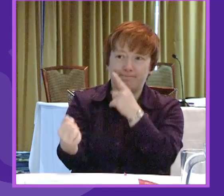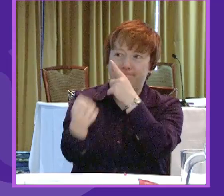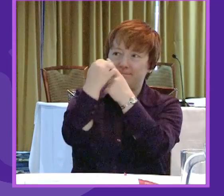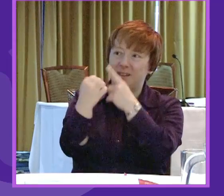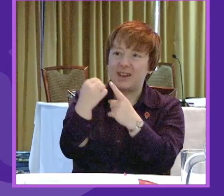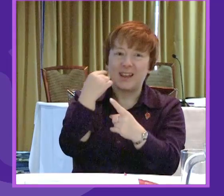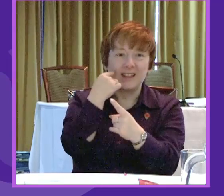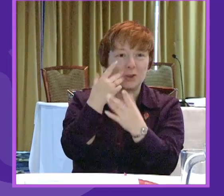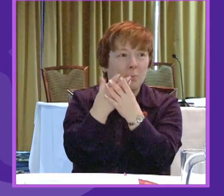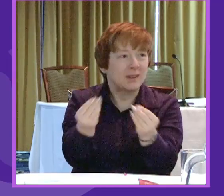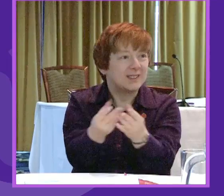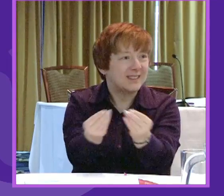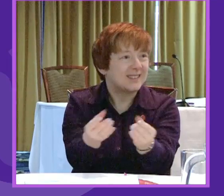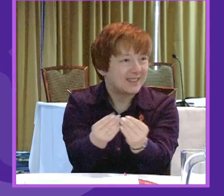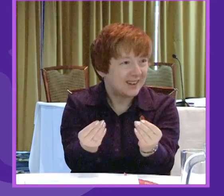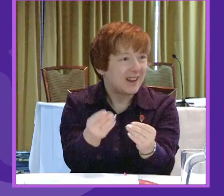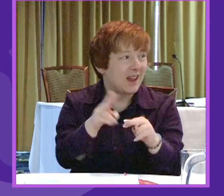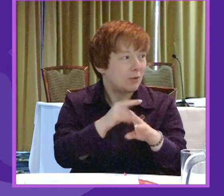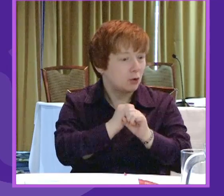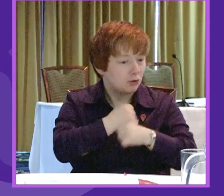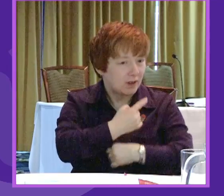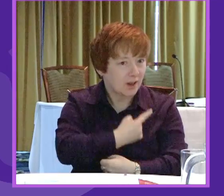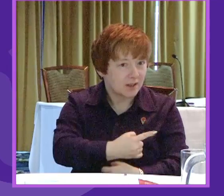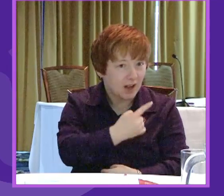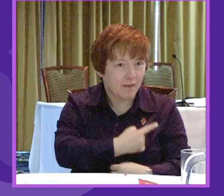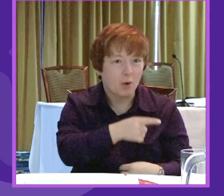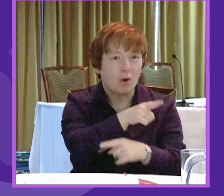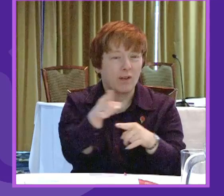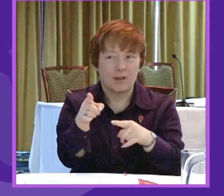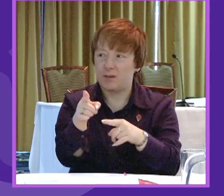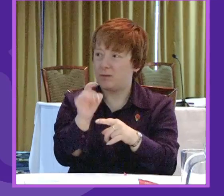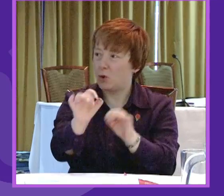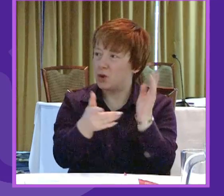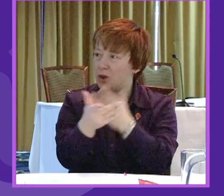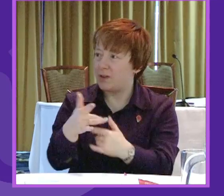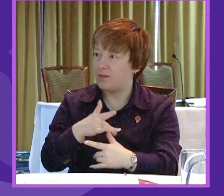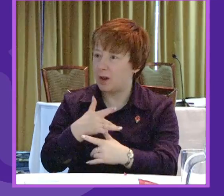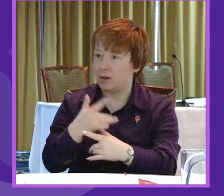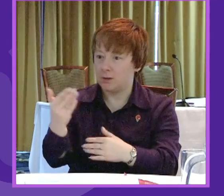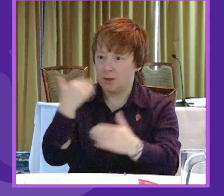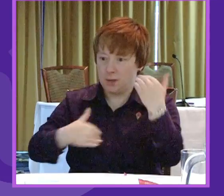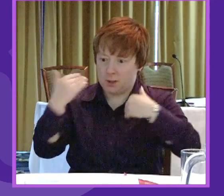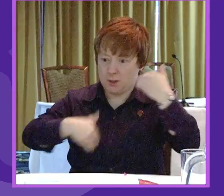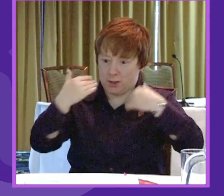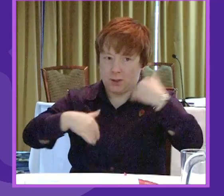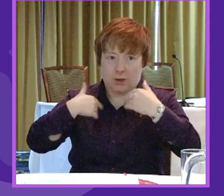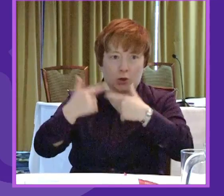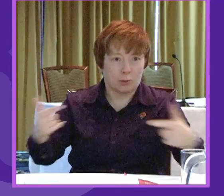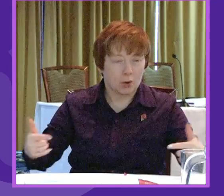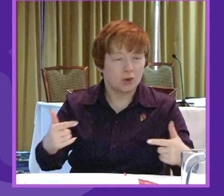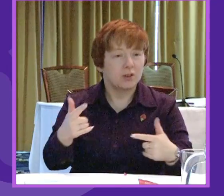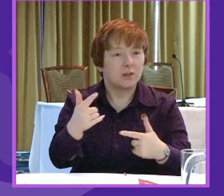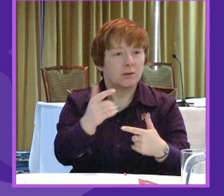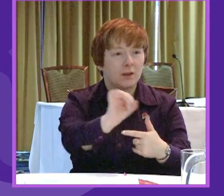get lost when we feel under stress ourselves and when our services are under stress. It's about how we truly